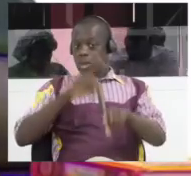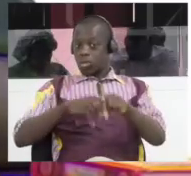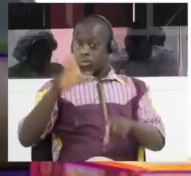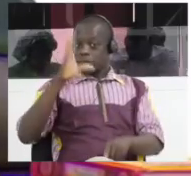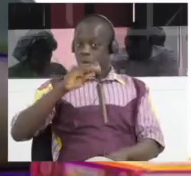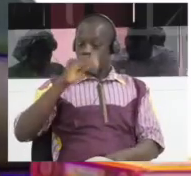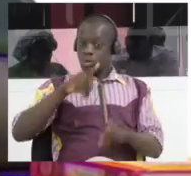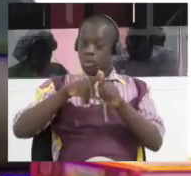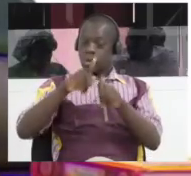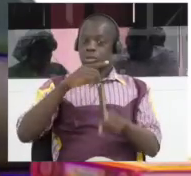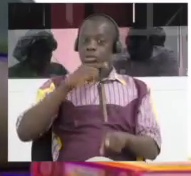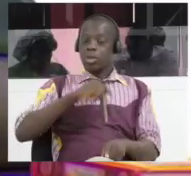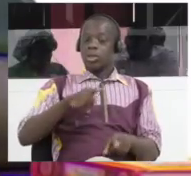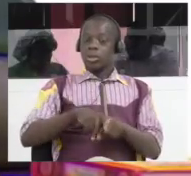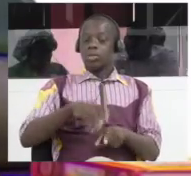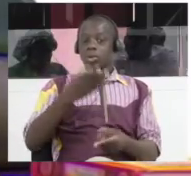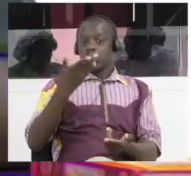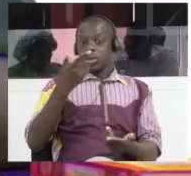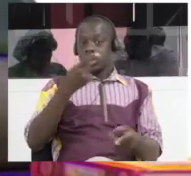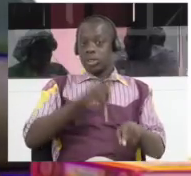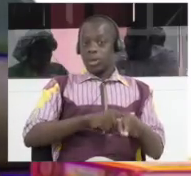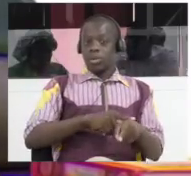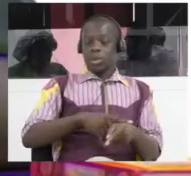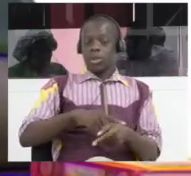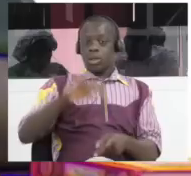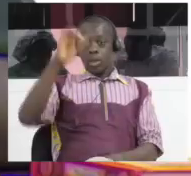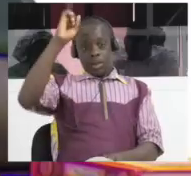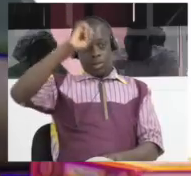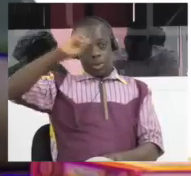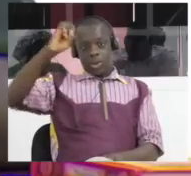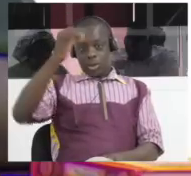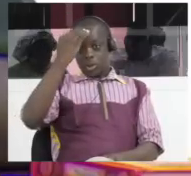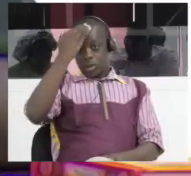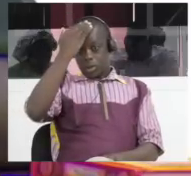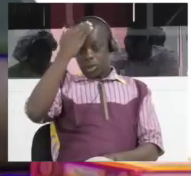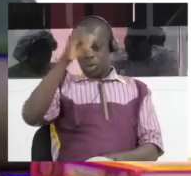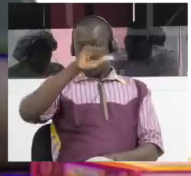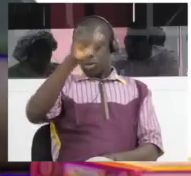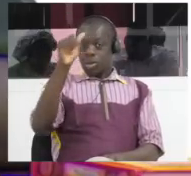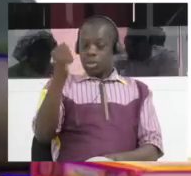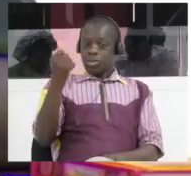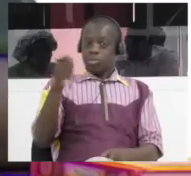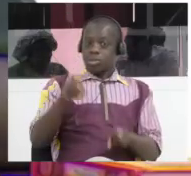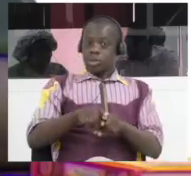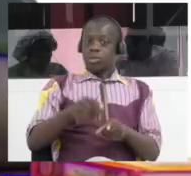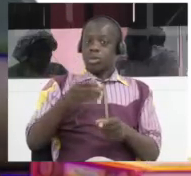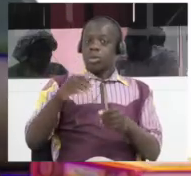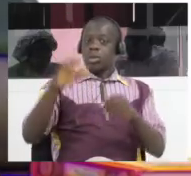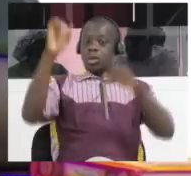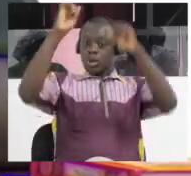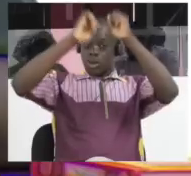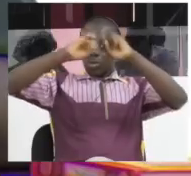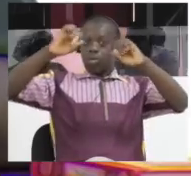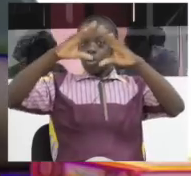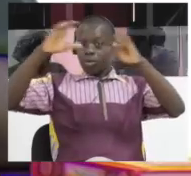he informed us that then President Sadao Jawara and some of his cabinet ministers, I think it included the